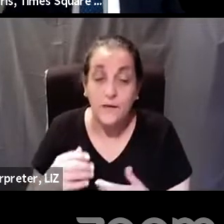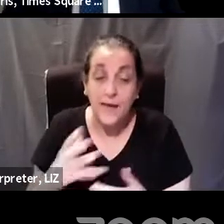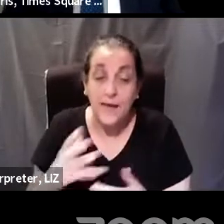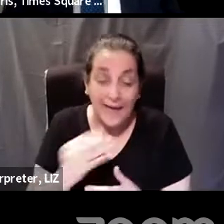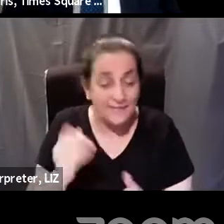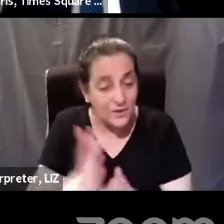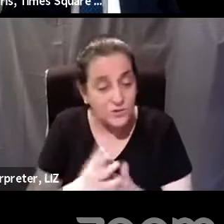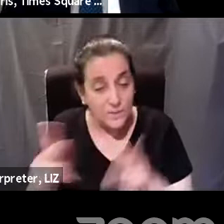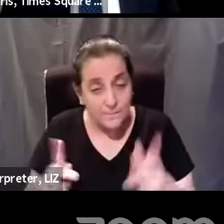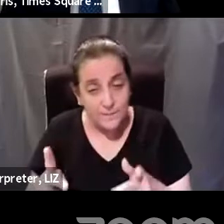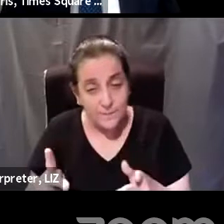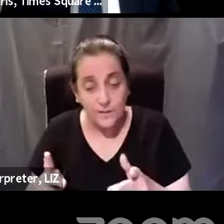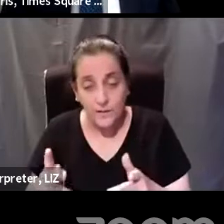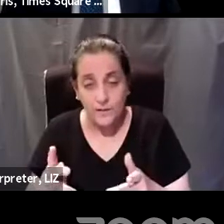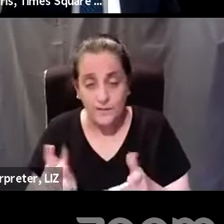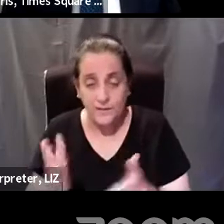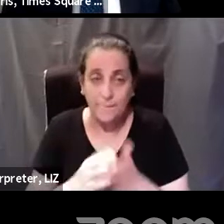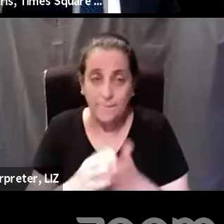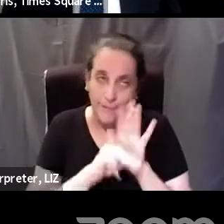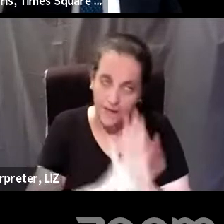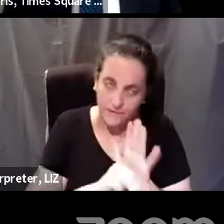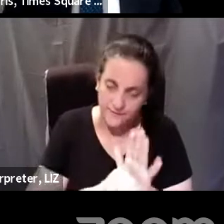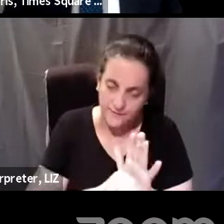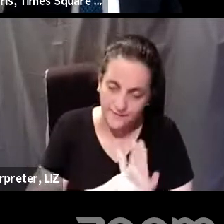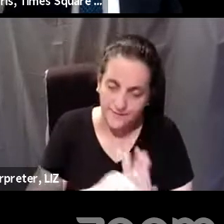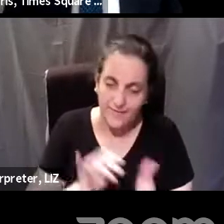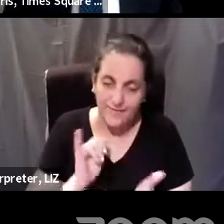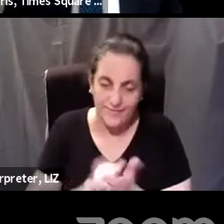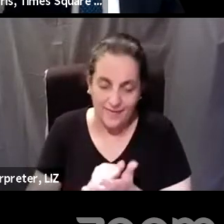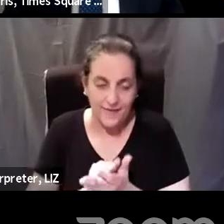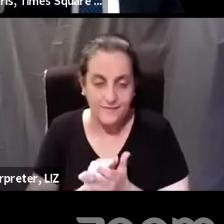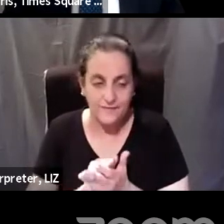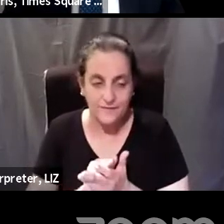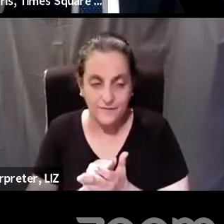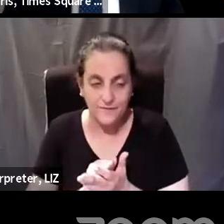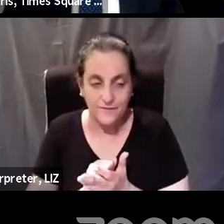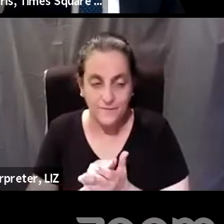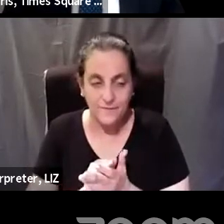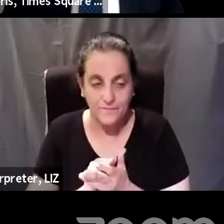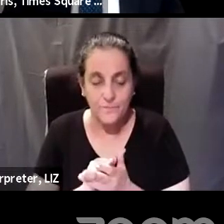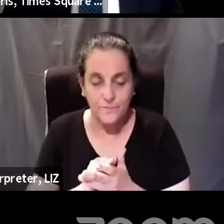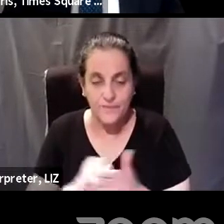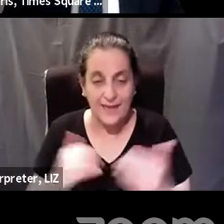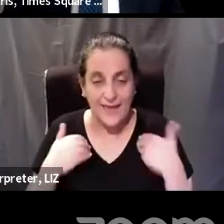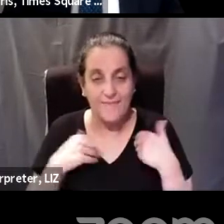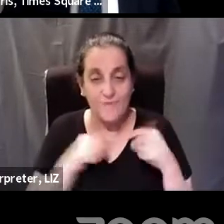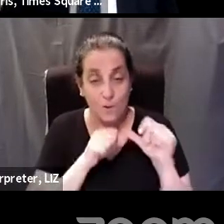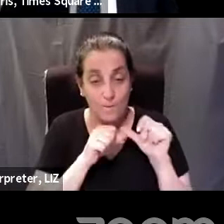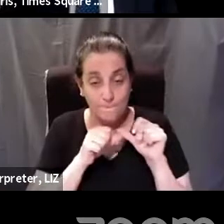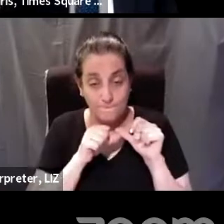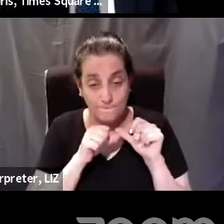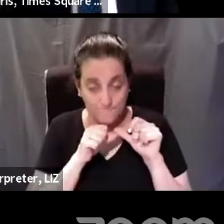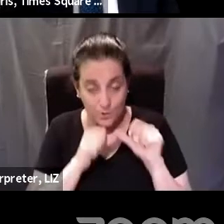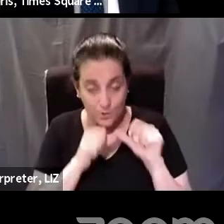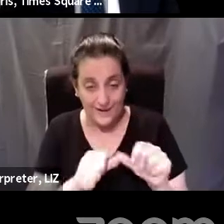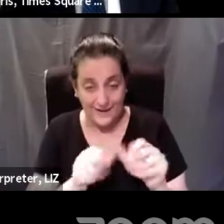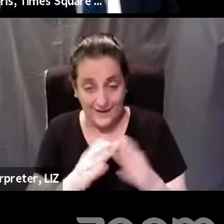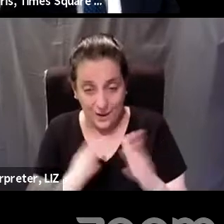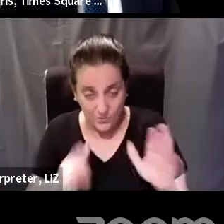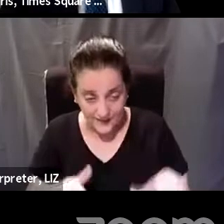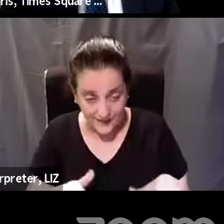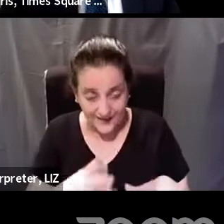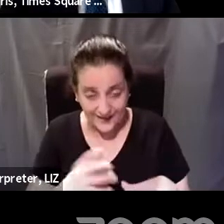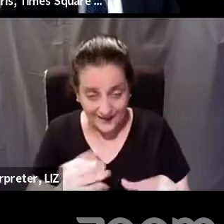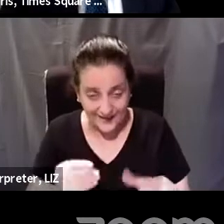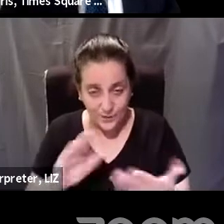some models that are basically a permanent housing and having the services suite provided in the